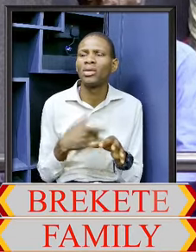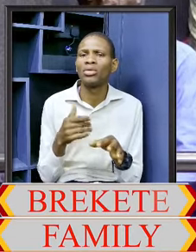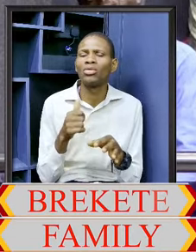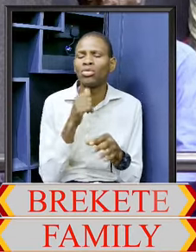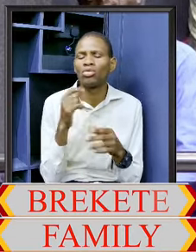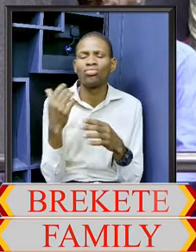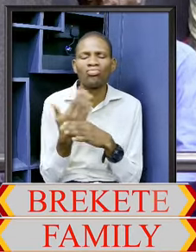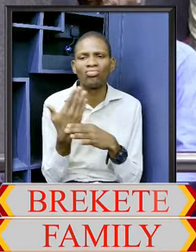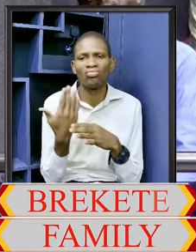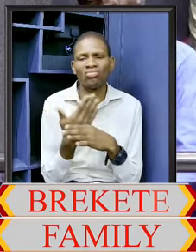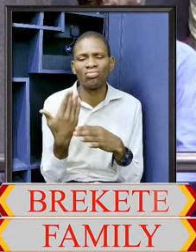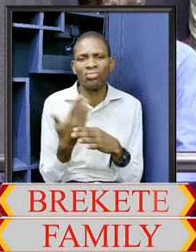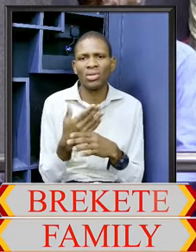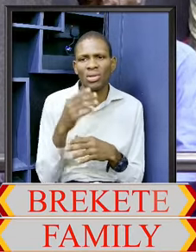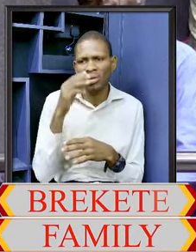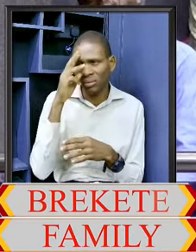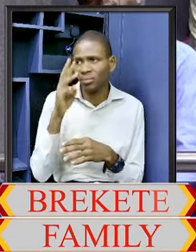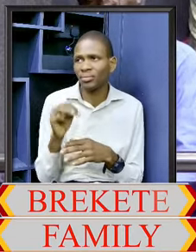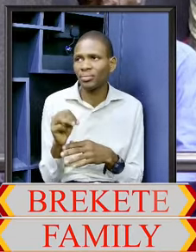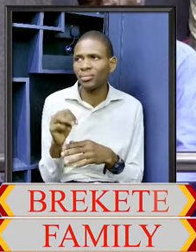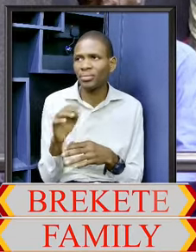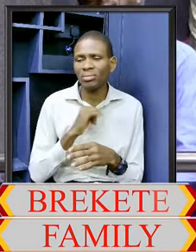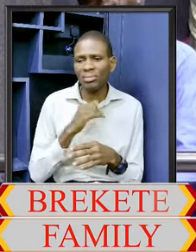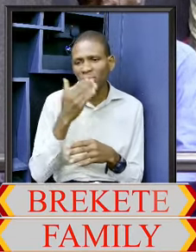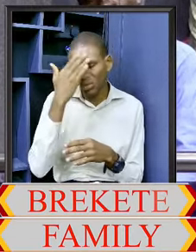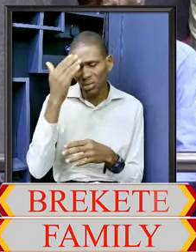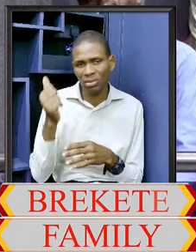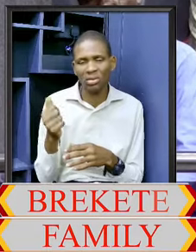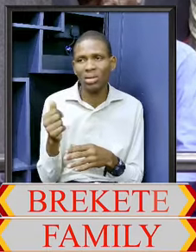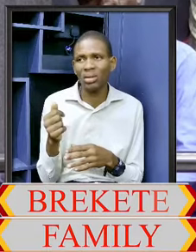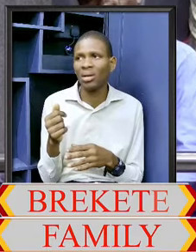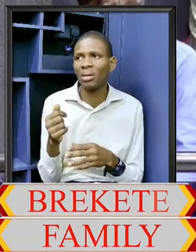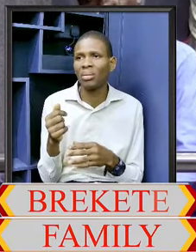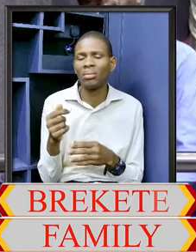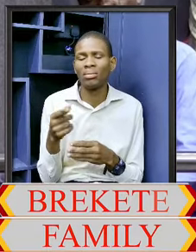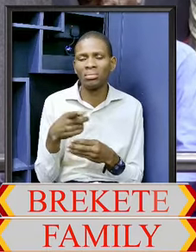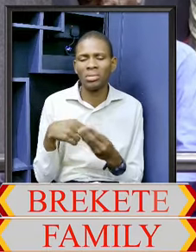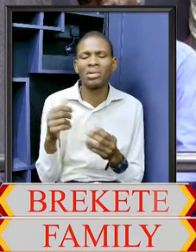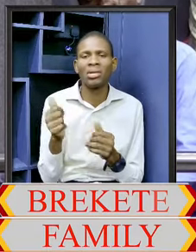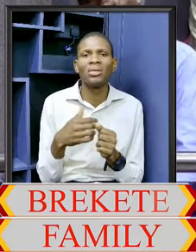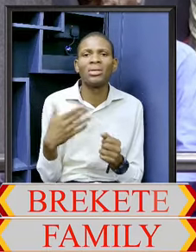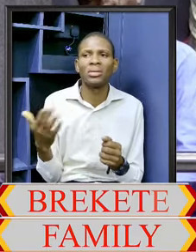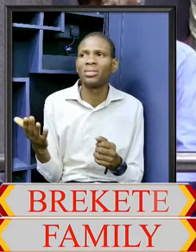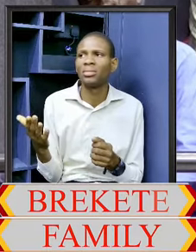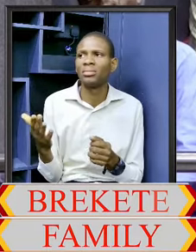the thing was just as in, I now forgot about the everything. So